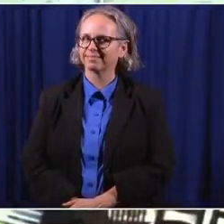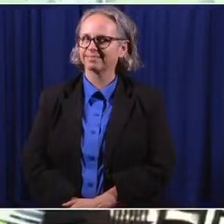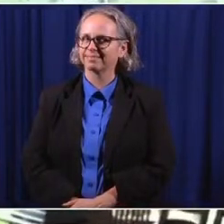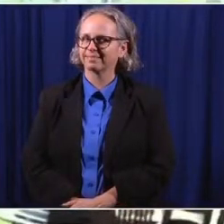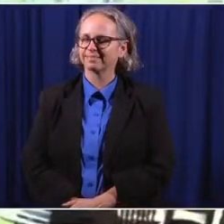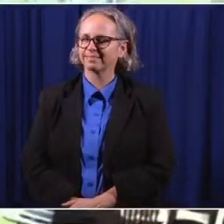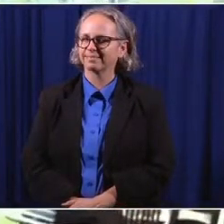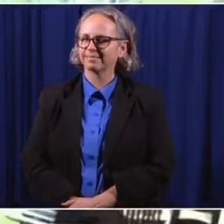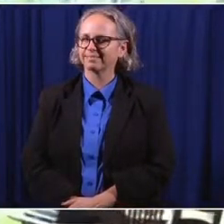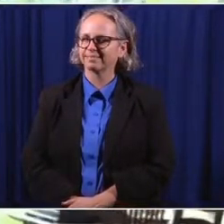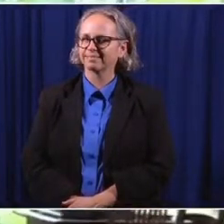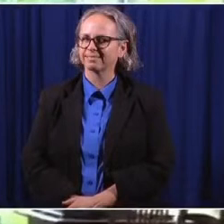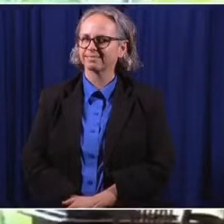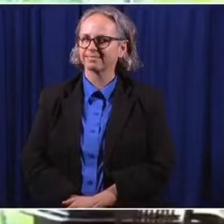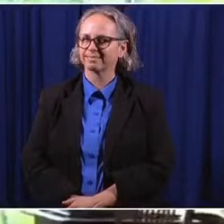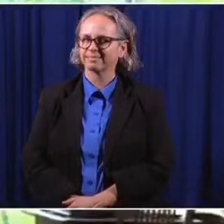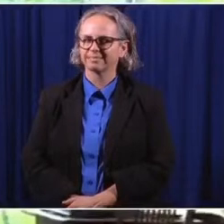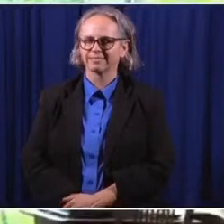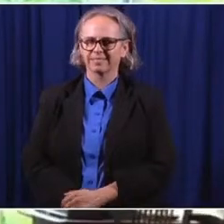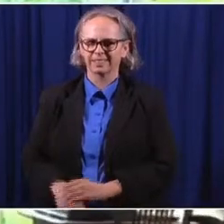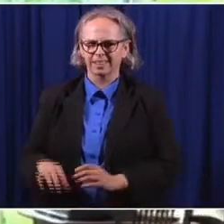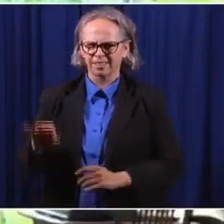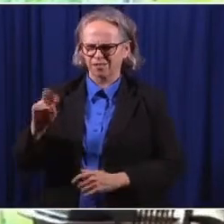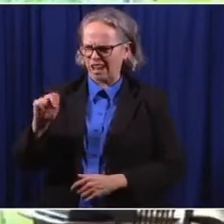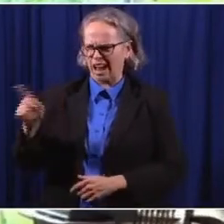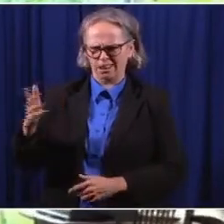Fran, you came better prepared. Yes,